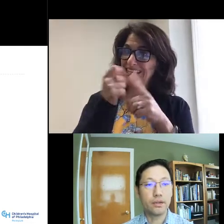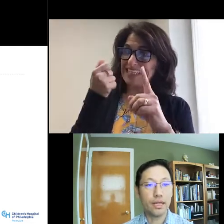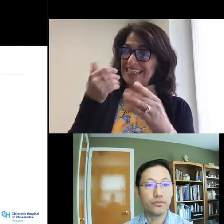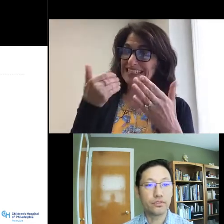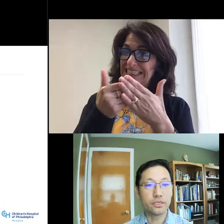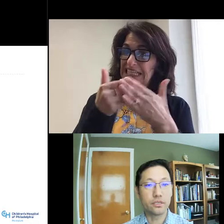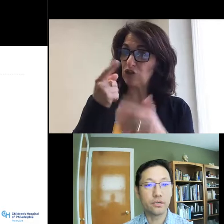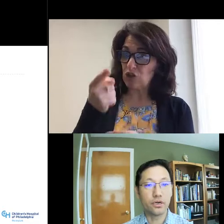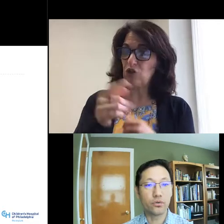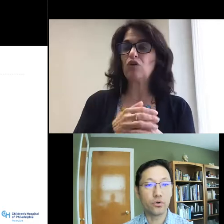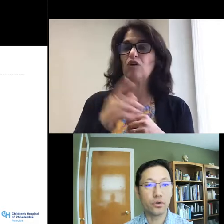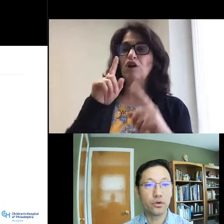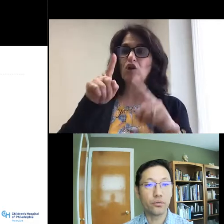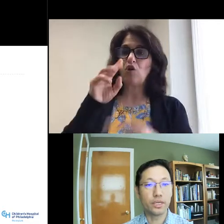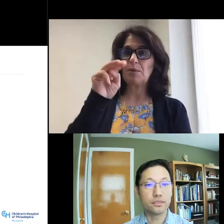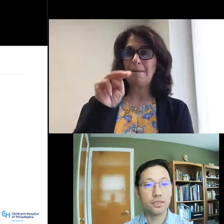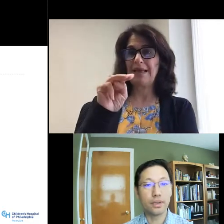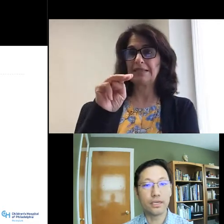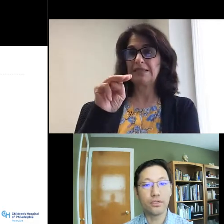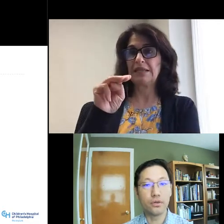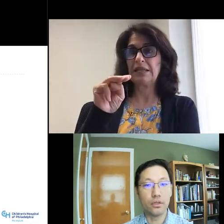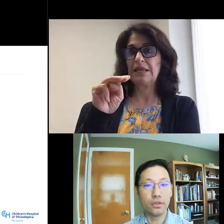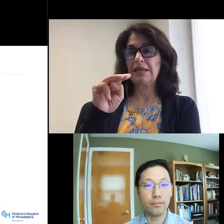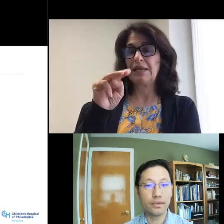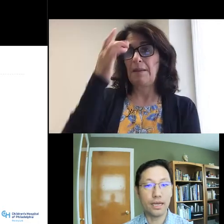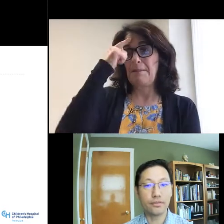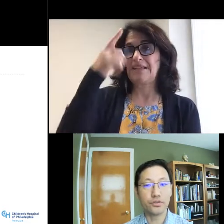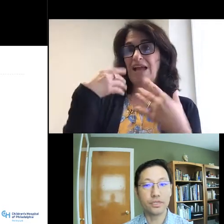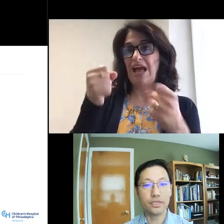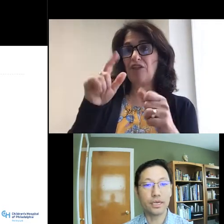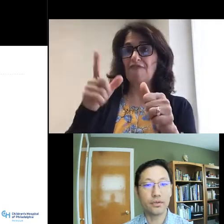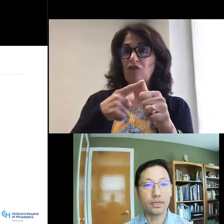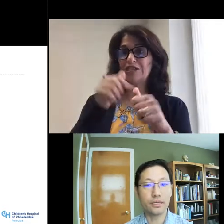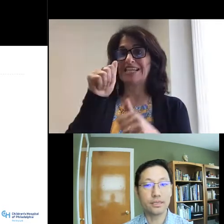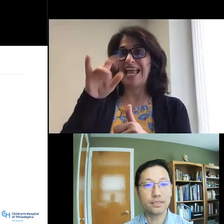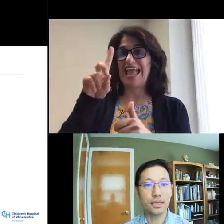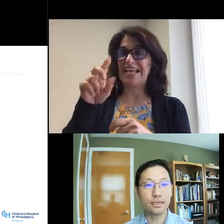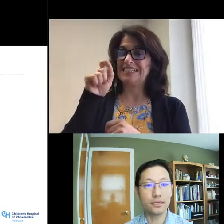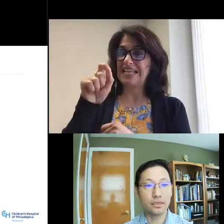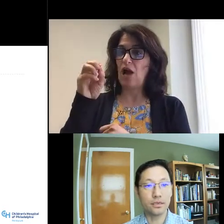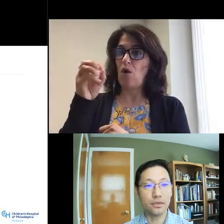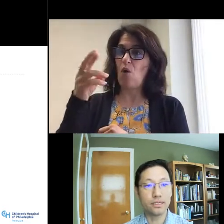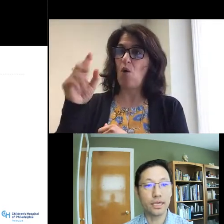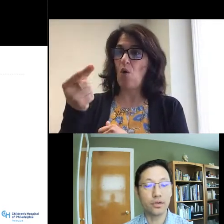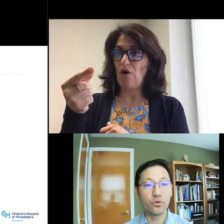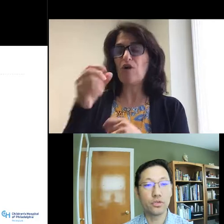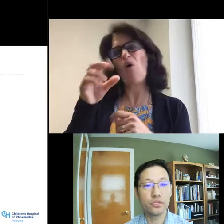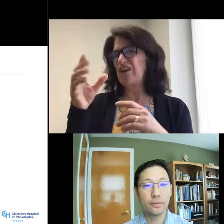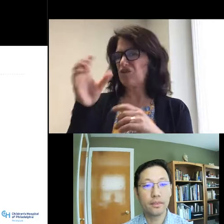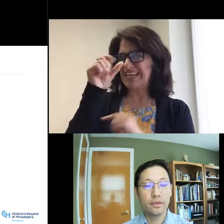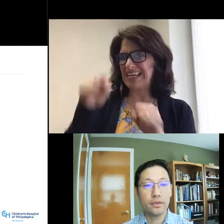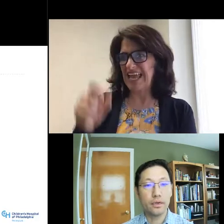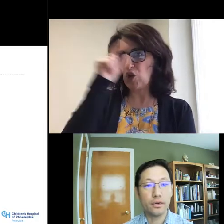to mentalhealthfirstaid.org, or we can simply Google mental health first aid, then you can select the take a